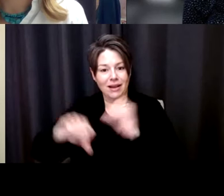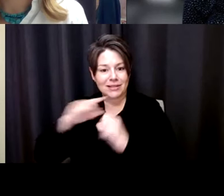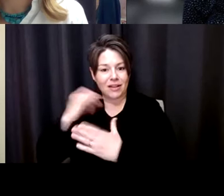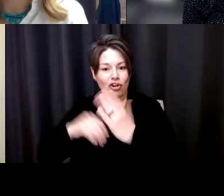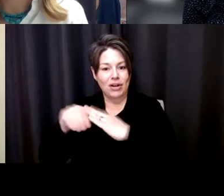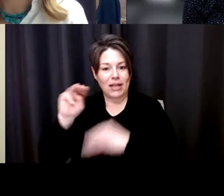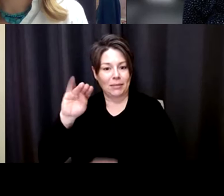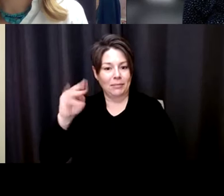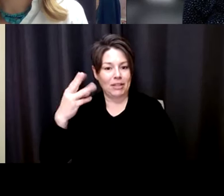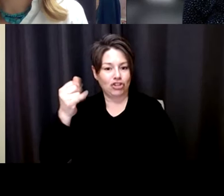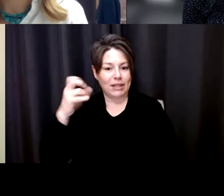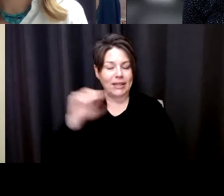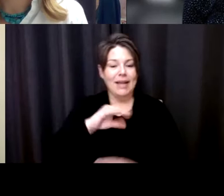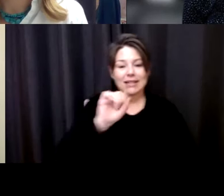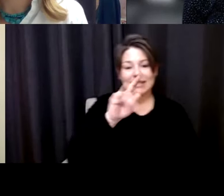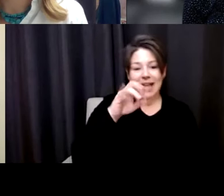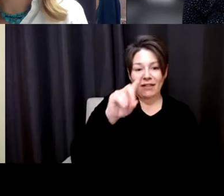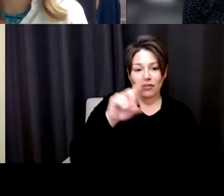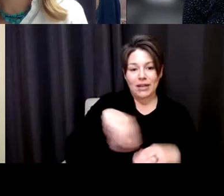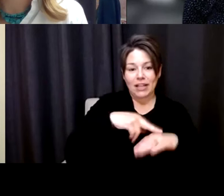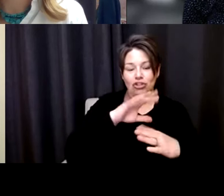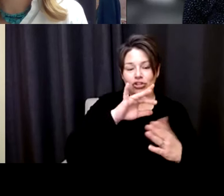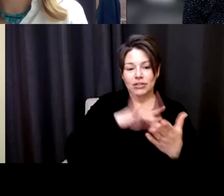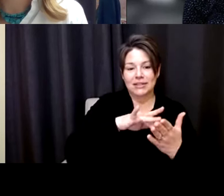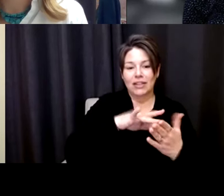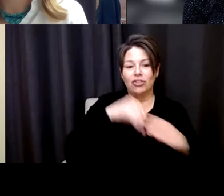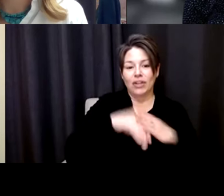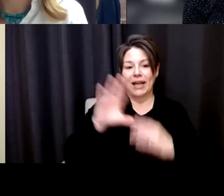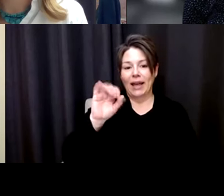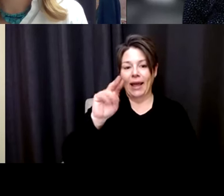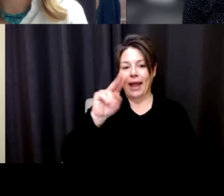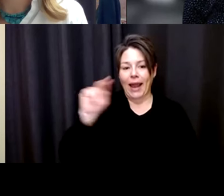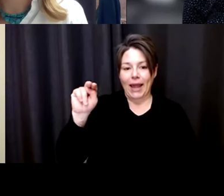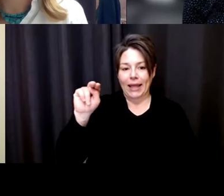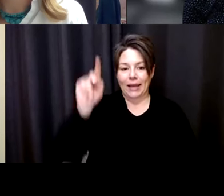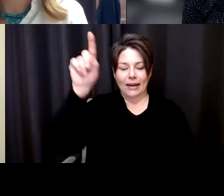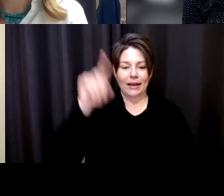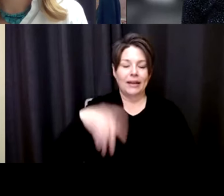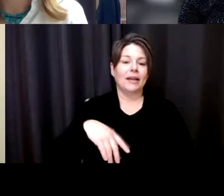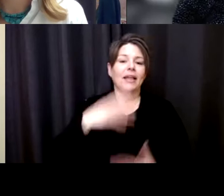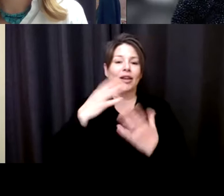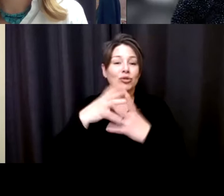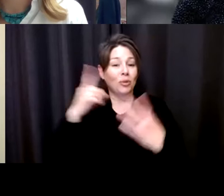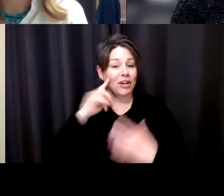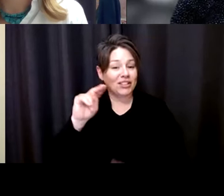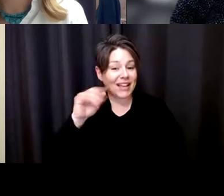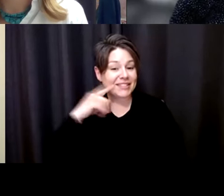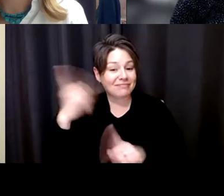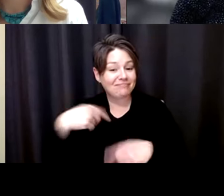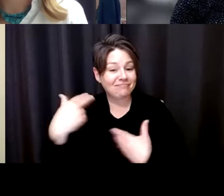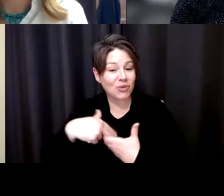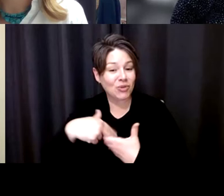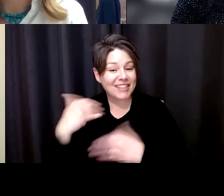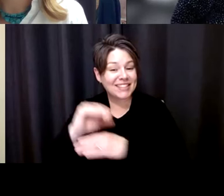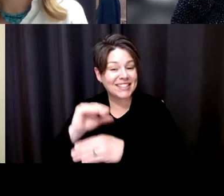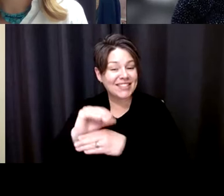the Stanford Museum and Nature Center in Connecticut. Thank you so much, Nancy, for joining us this evening.